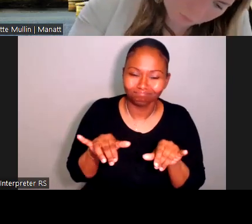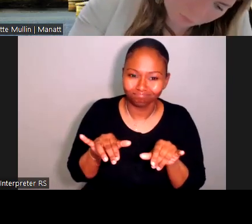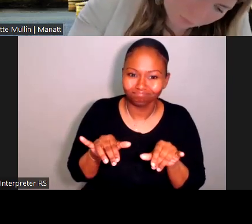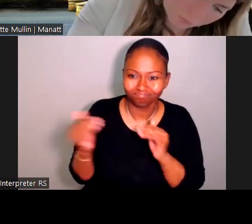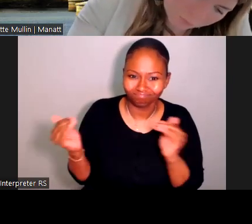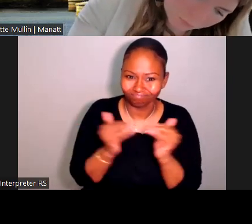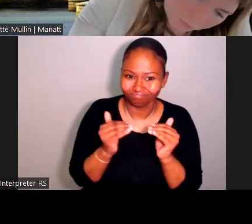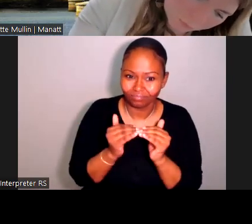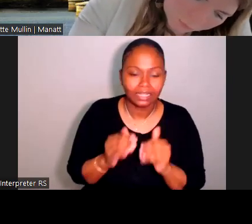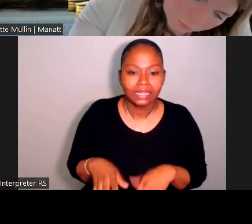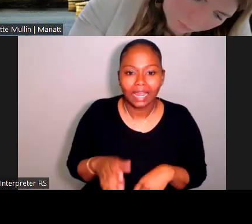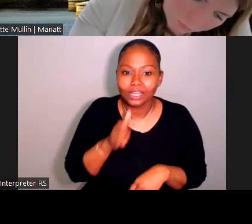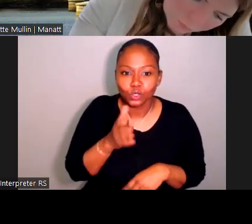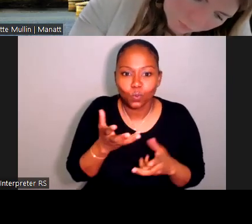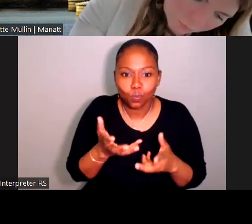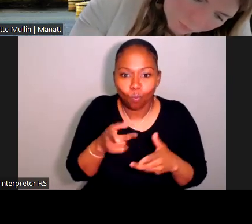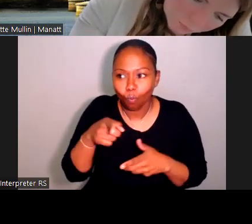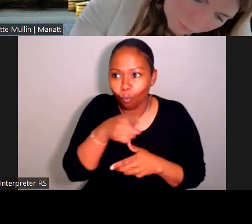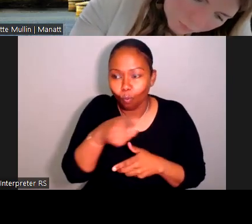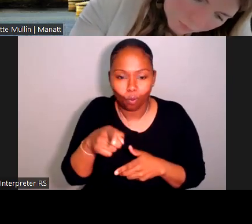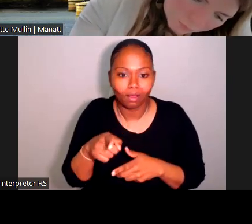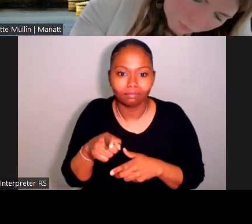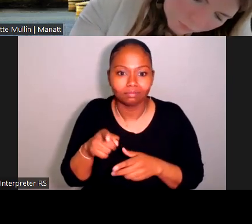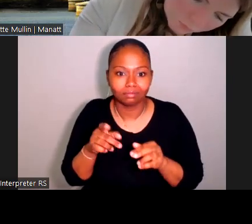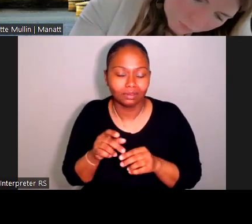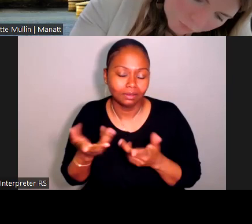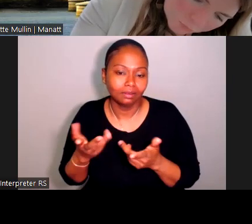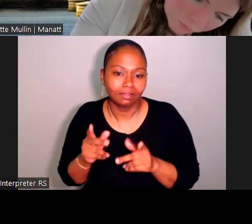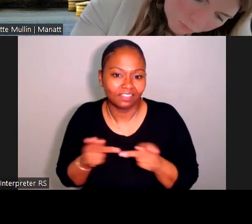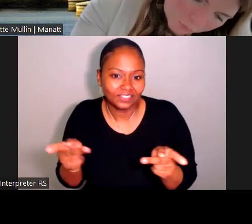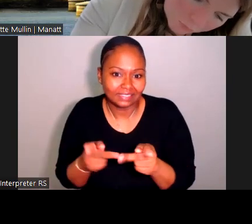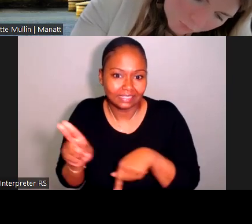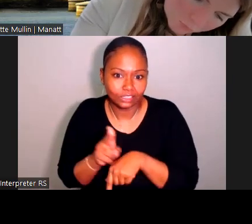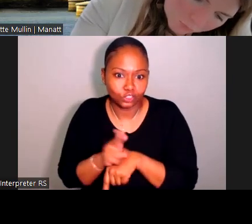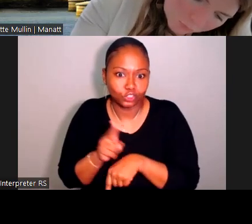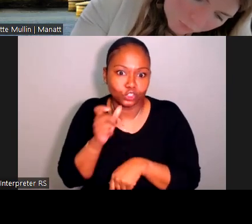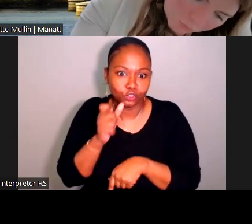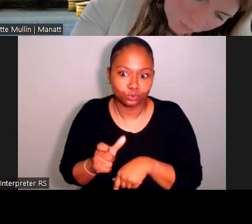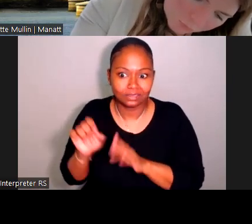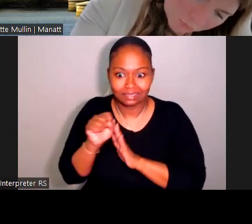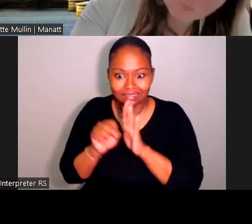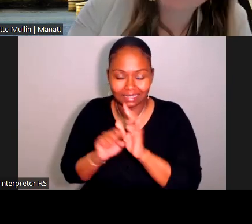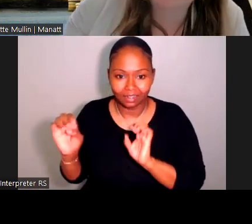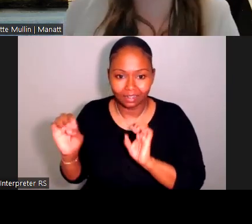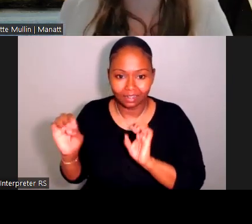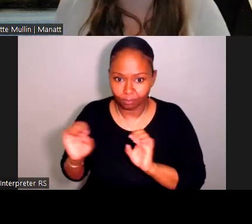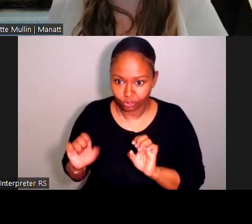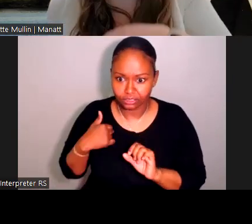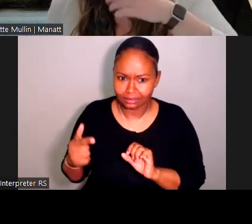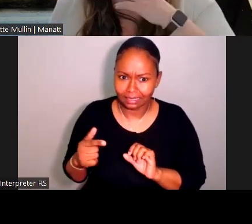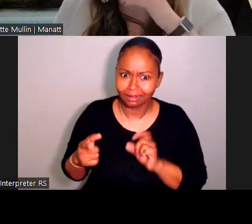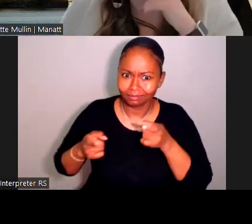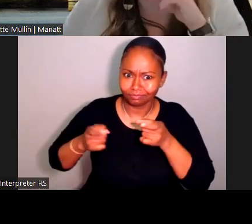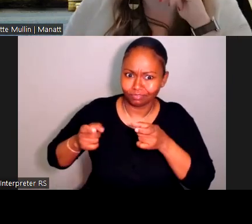facility would be able to use a state of emergency as a way to turn away regulators or something if they were needing to access